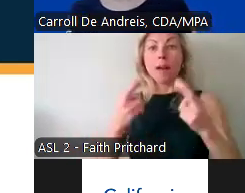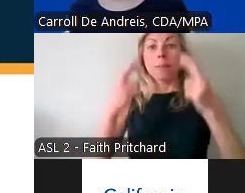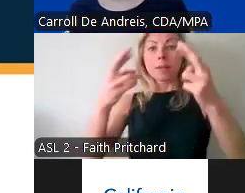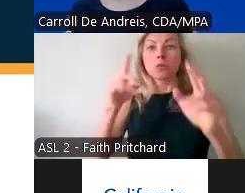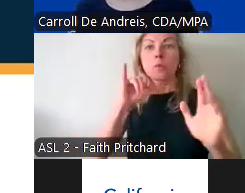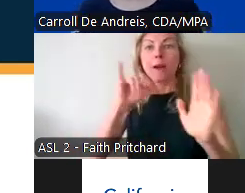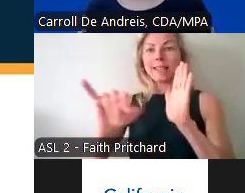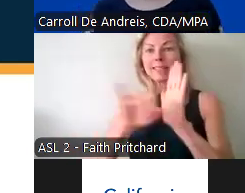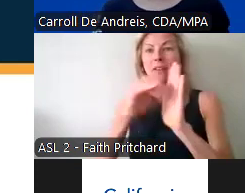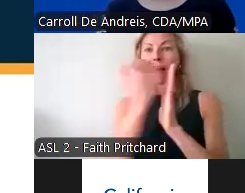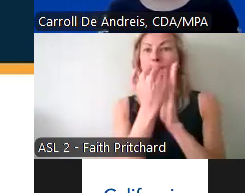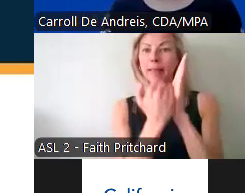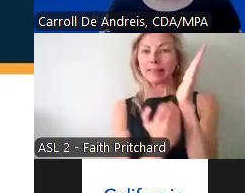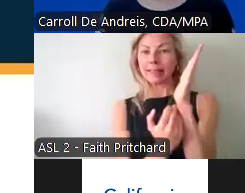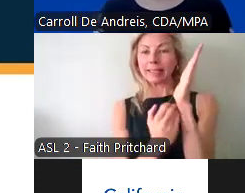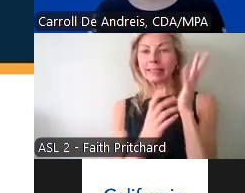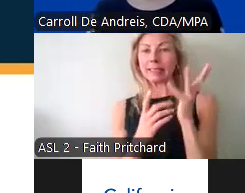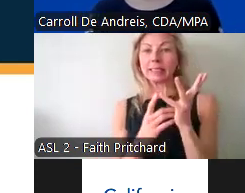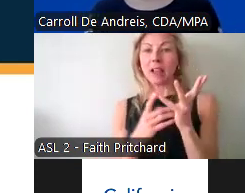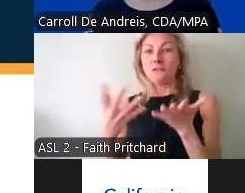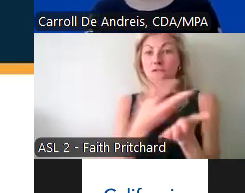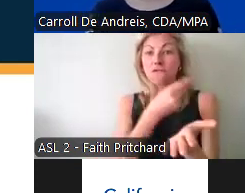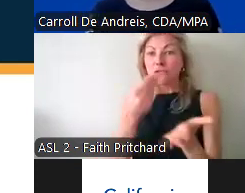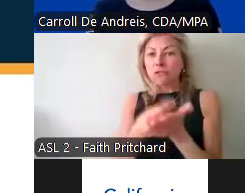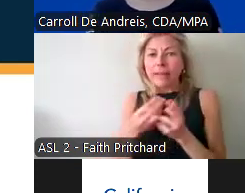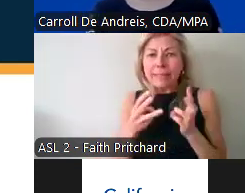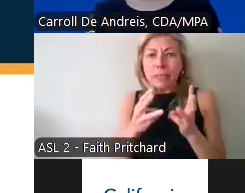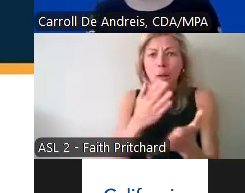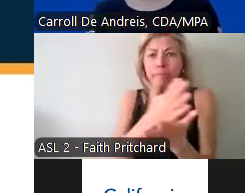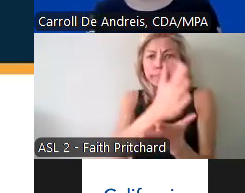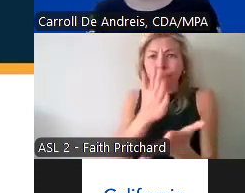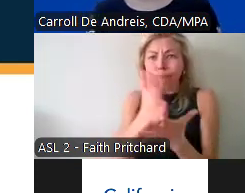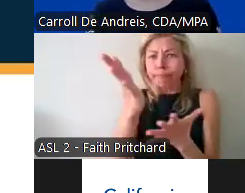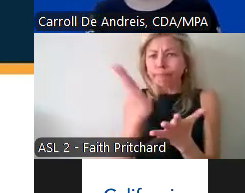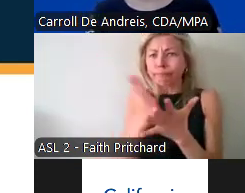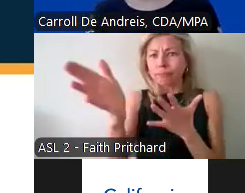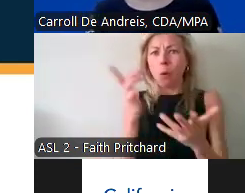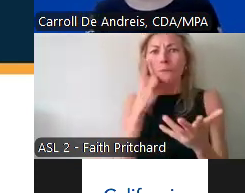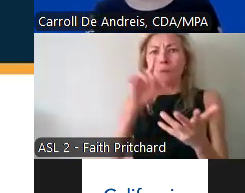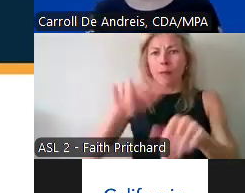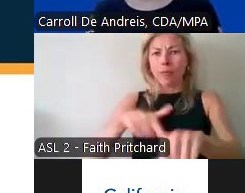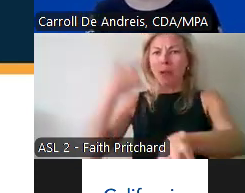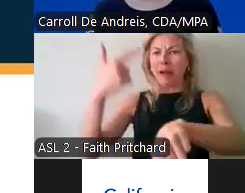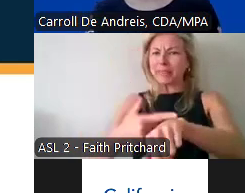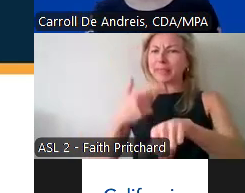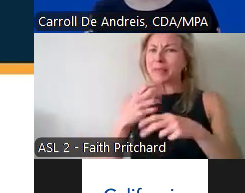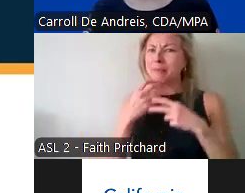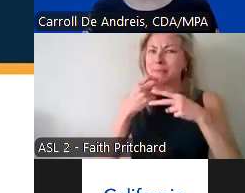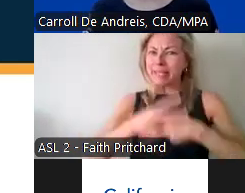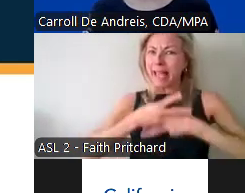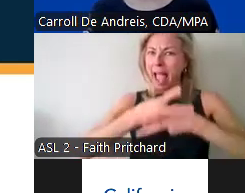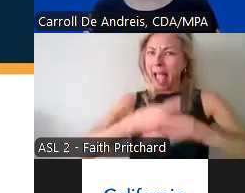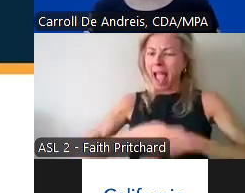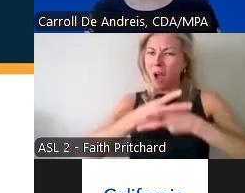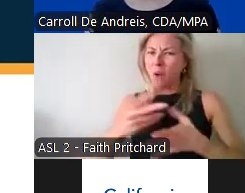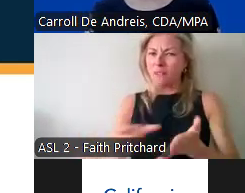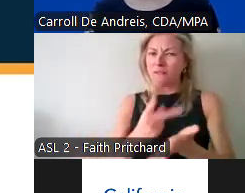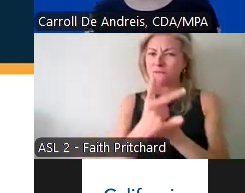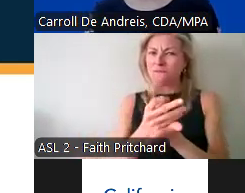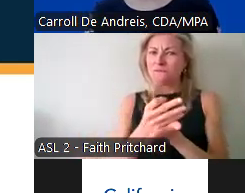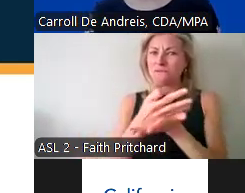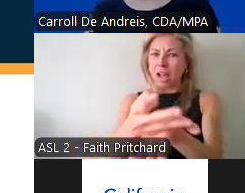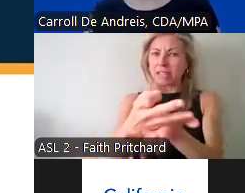of viable funding mechanisms for long-term care financing that would provide a critical path forward to reduce